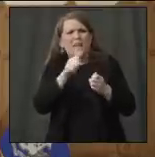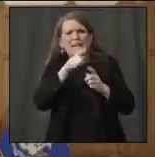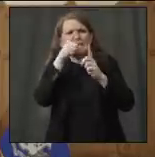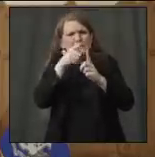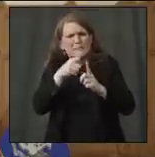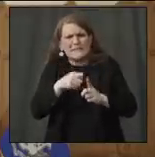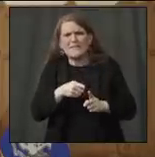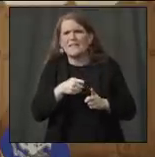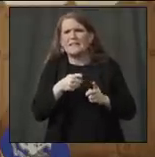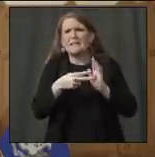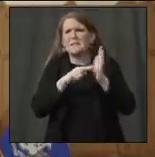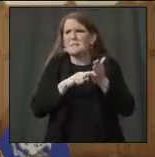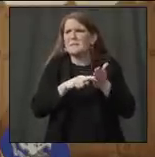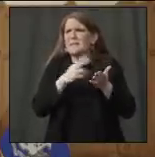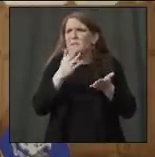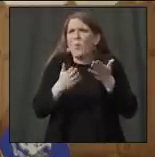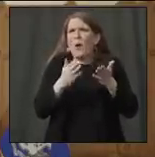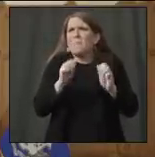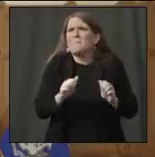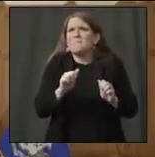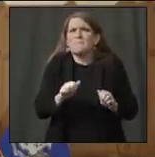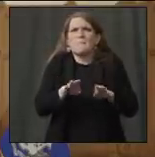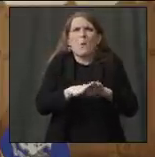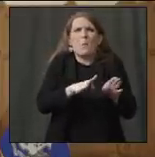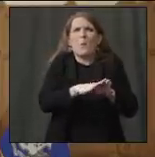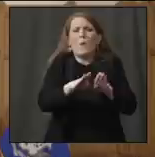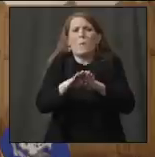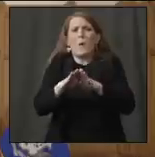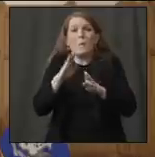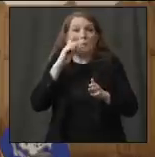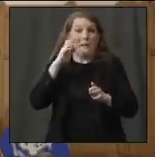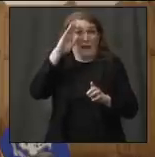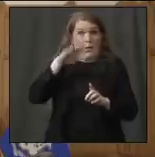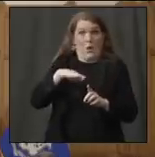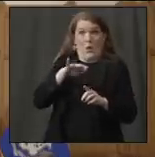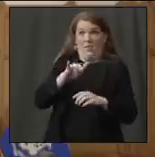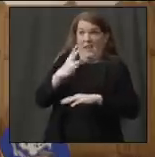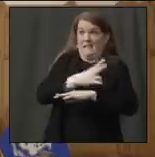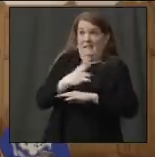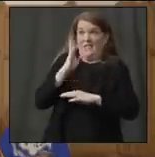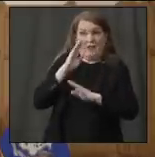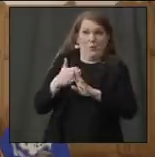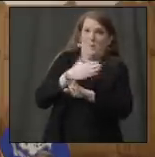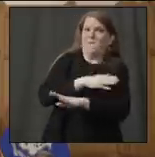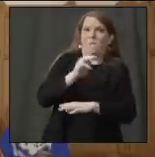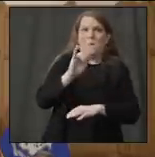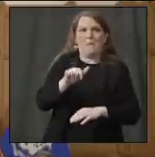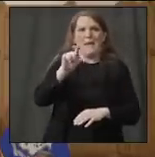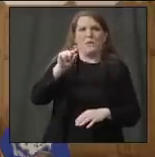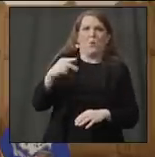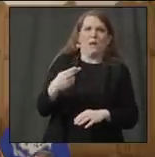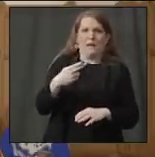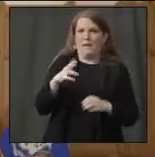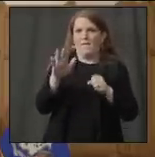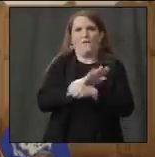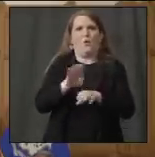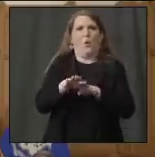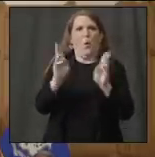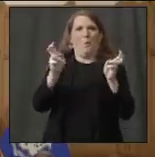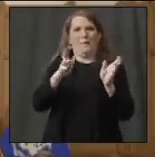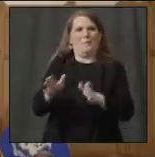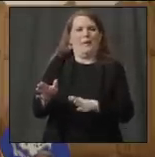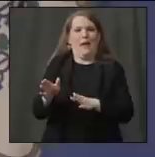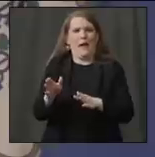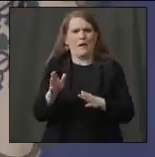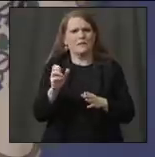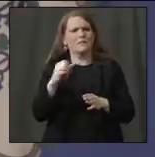far as flexibilities? I know that would be well before the May 20th date of when the Reopen Connecticut plan would come out.